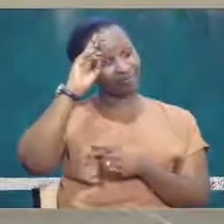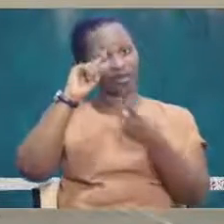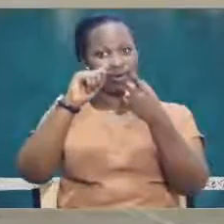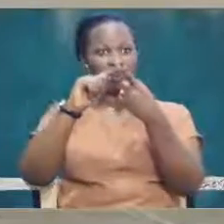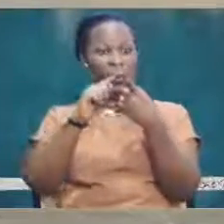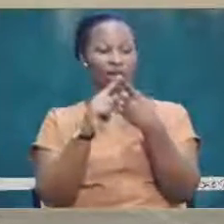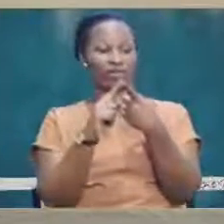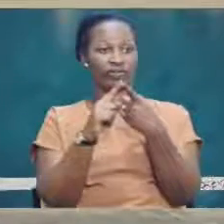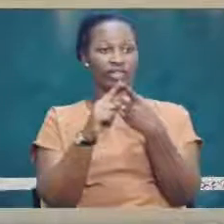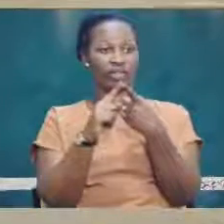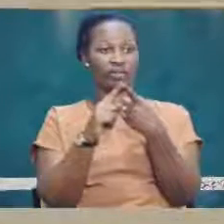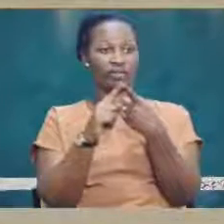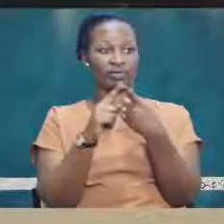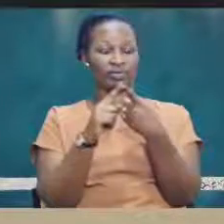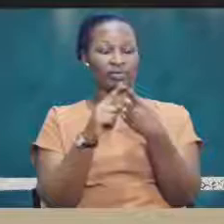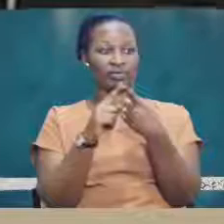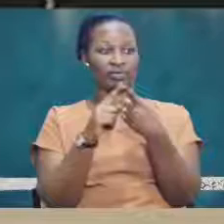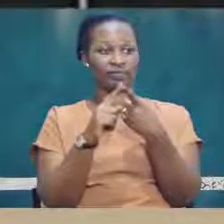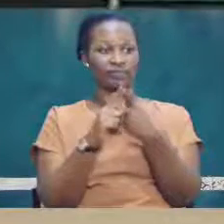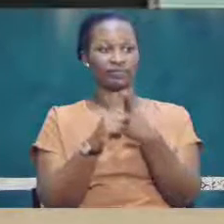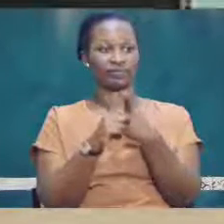One of them is